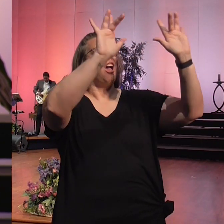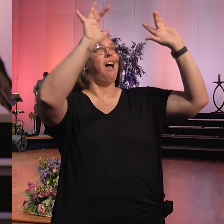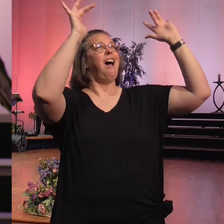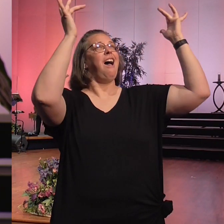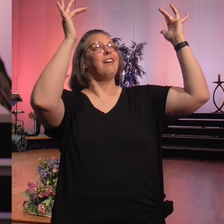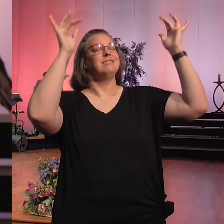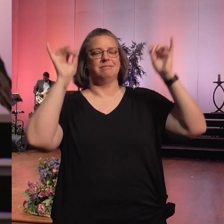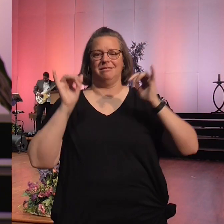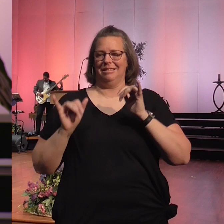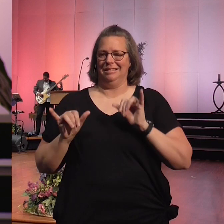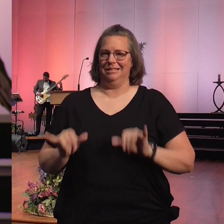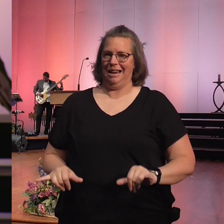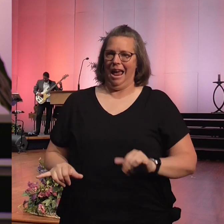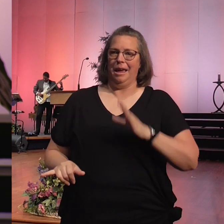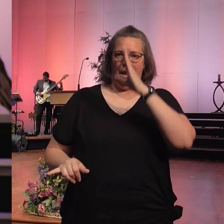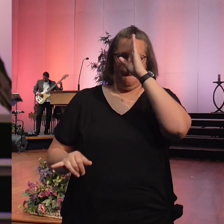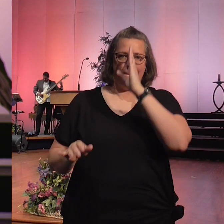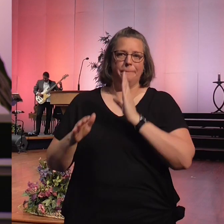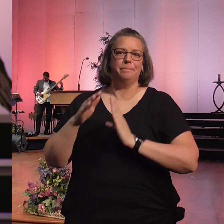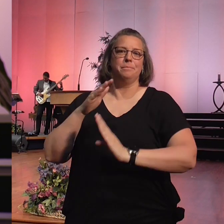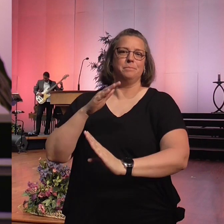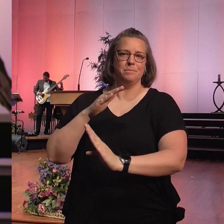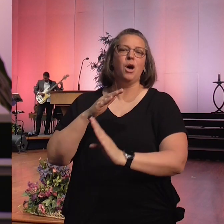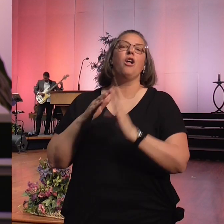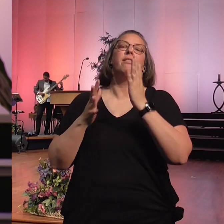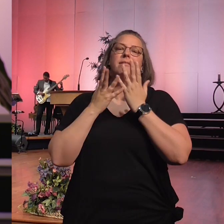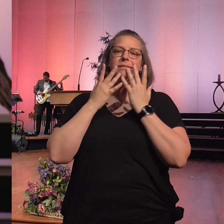and kind.